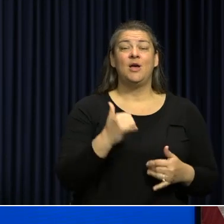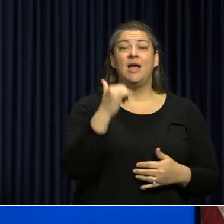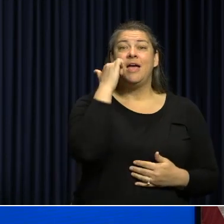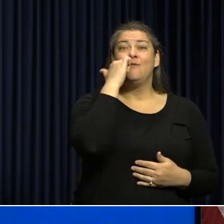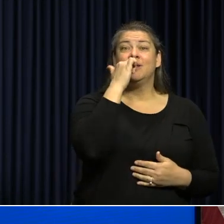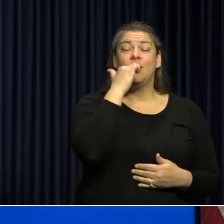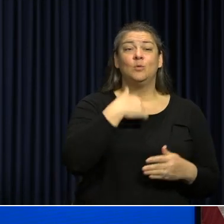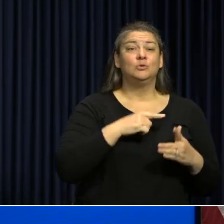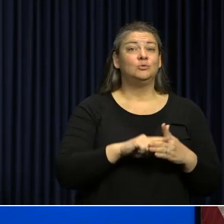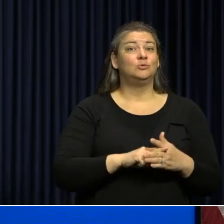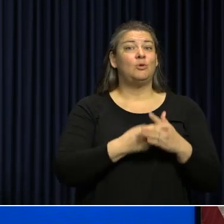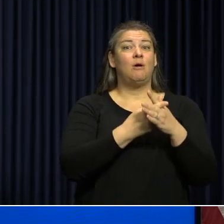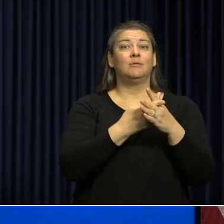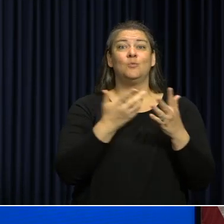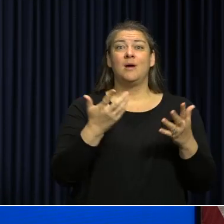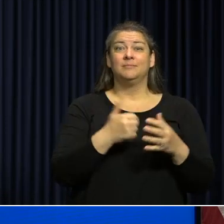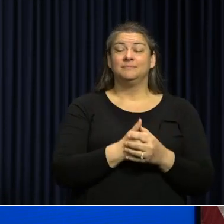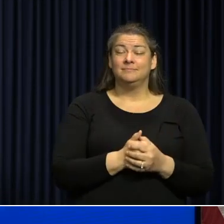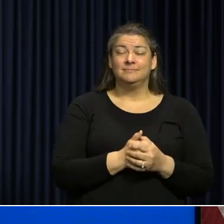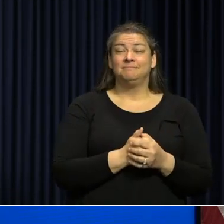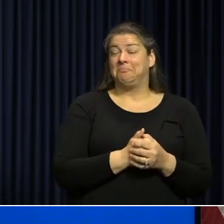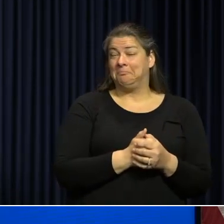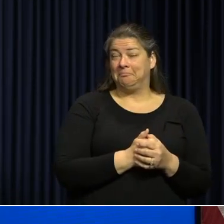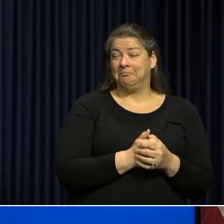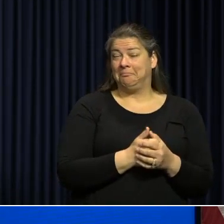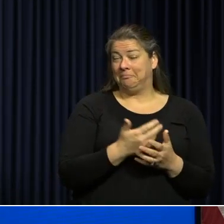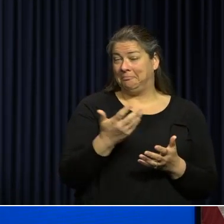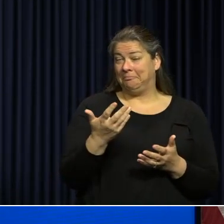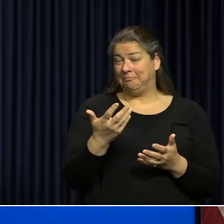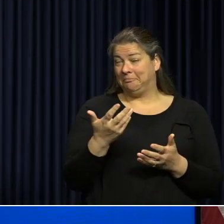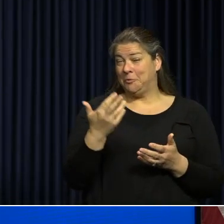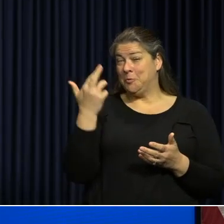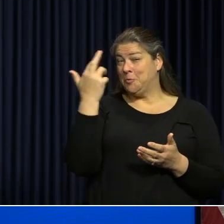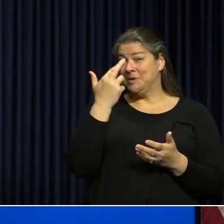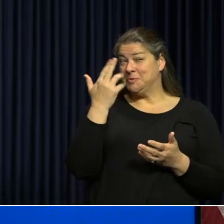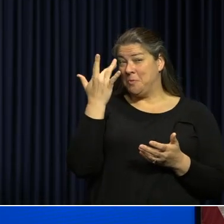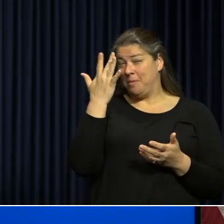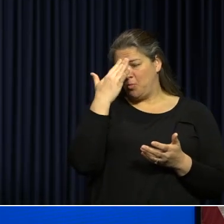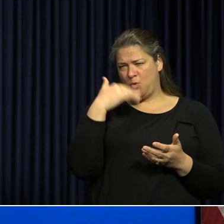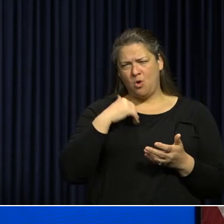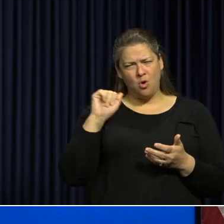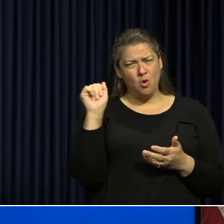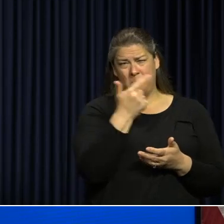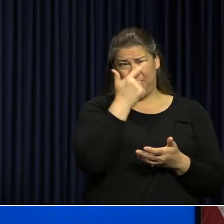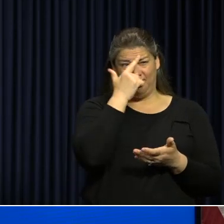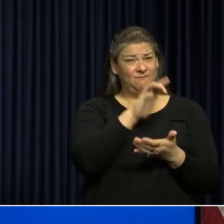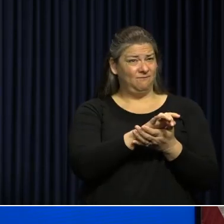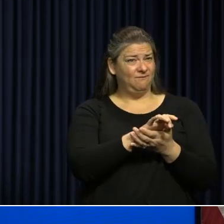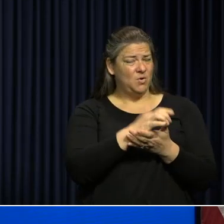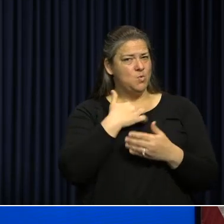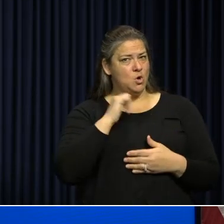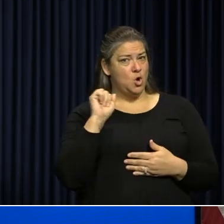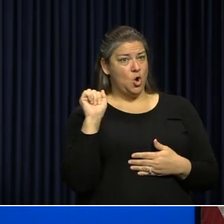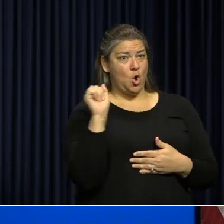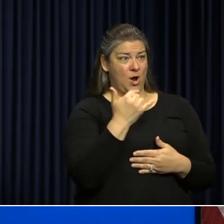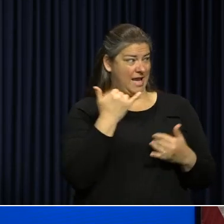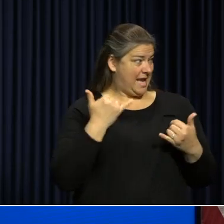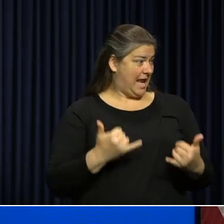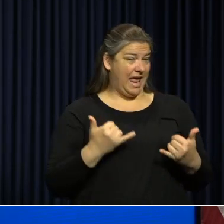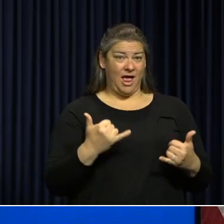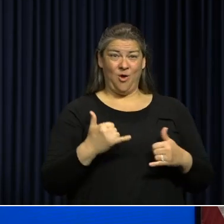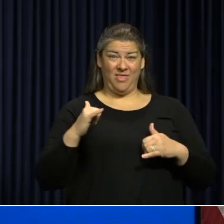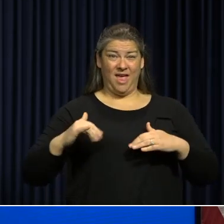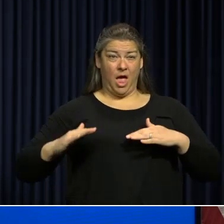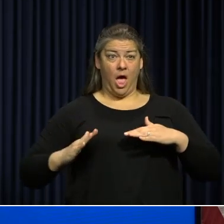day. It's a small reason because we all believe it, that I believe we are where we are in flattening this